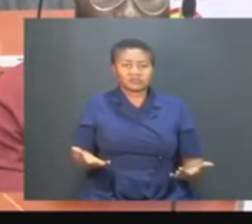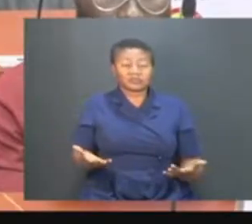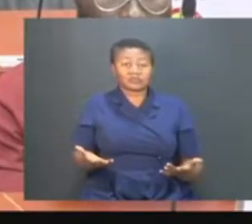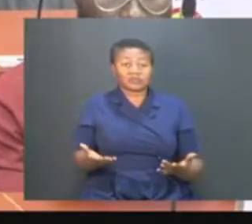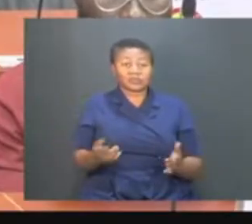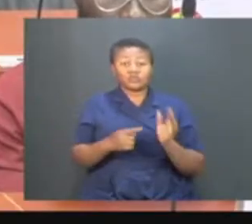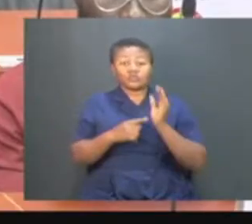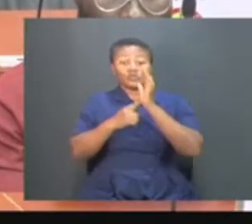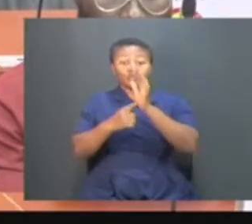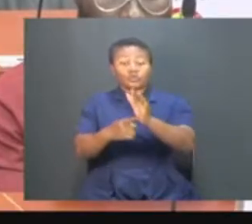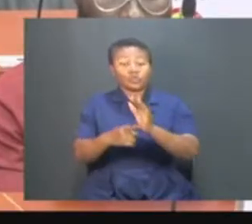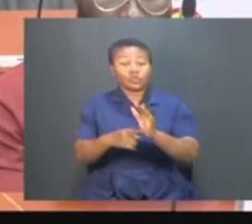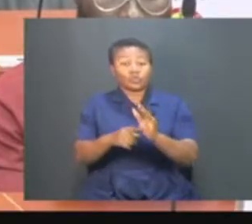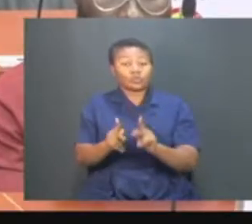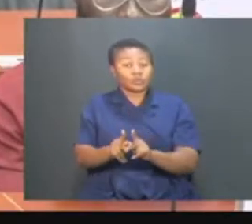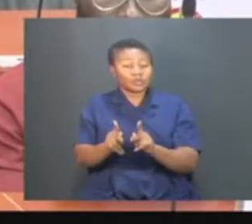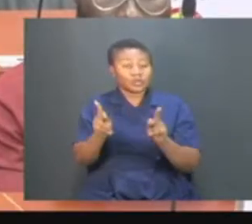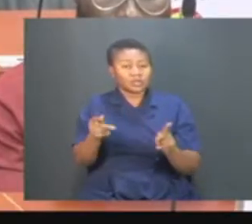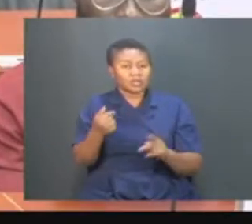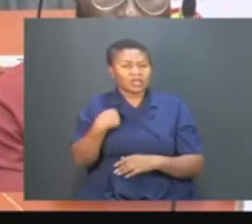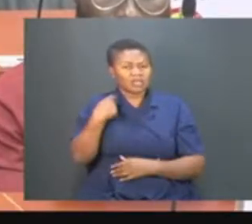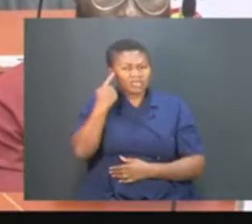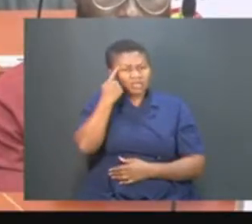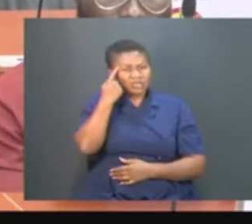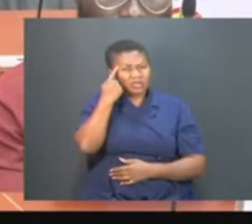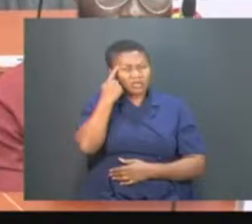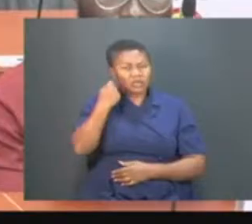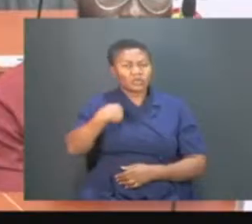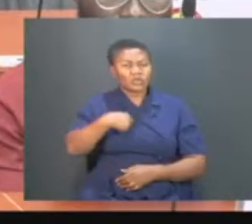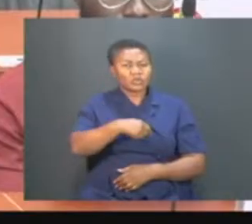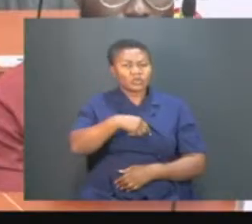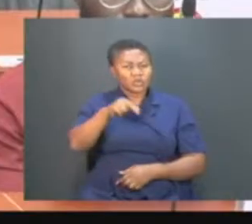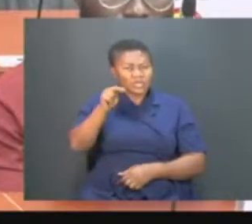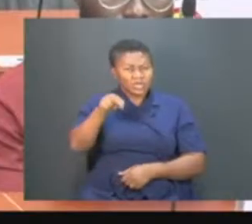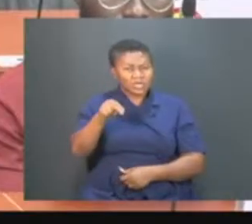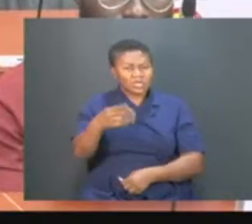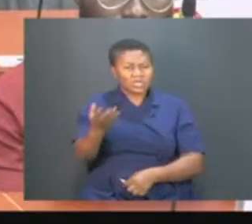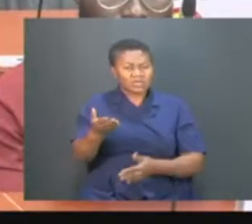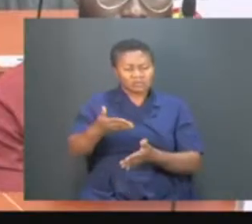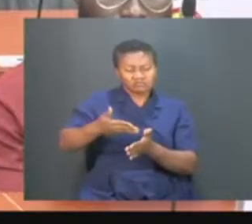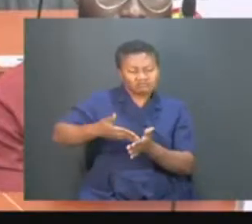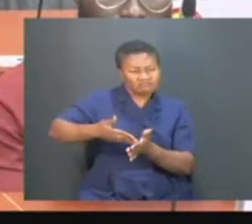the public. I think we need to deal away with this.